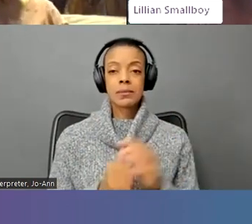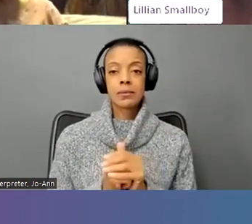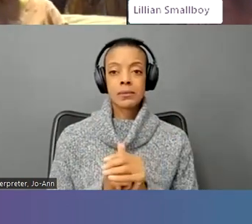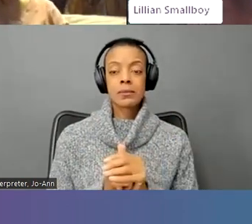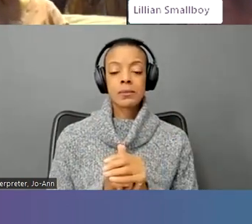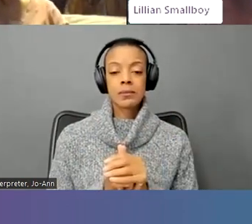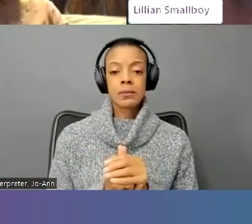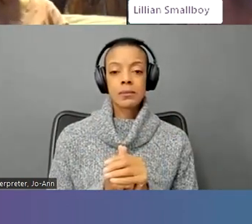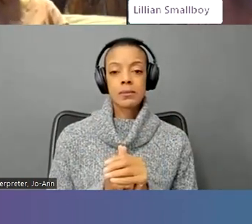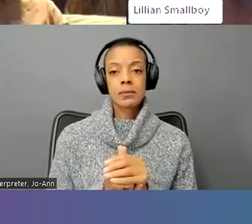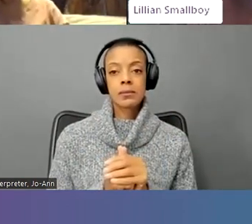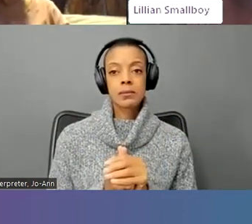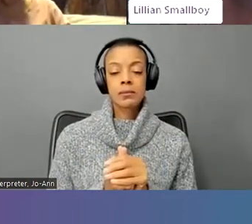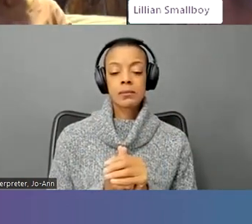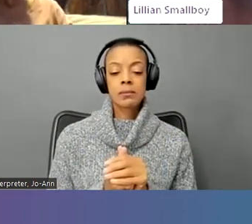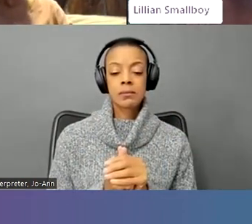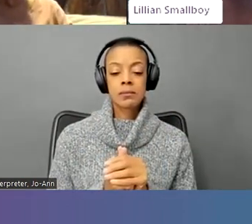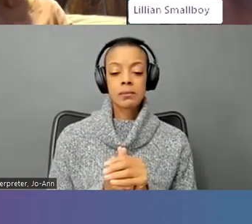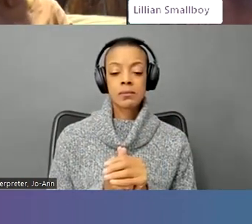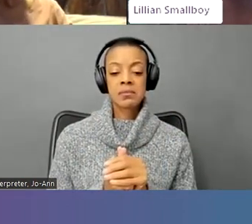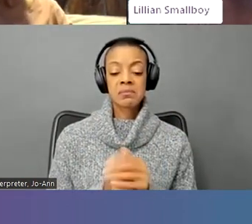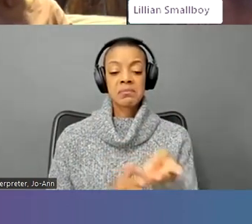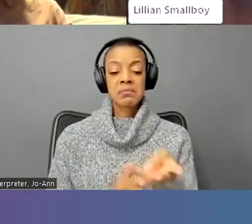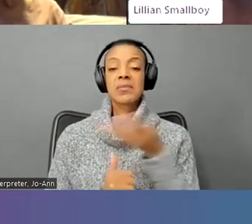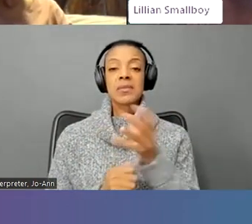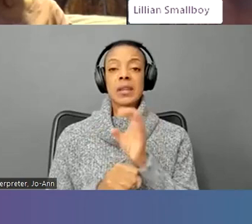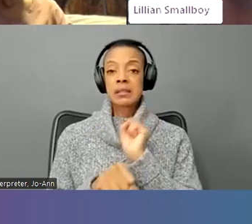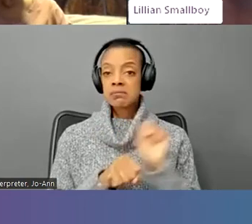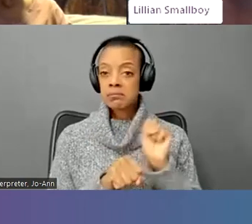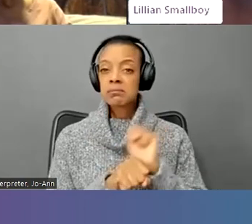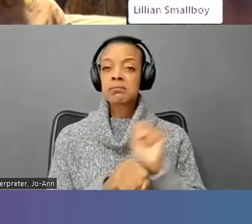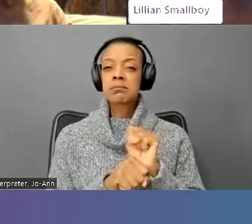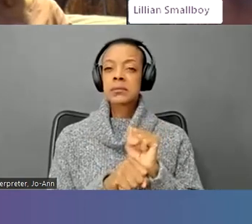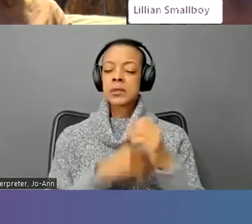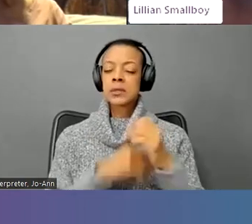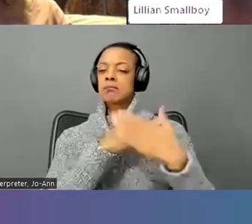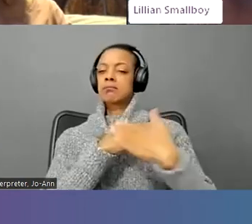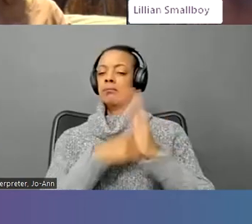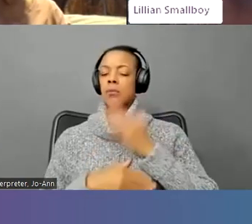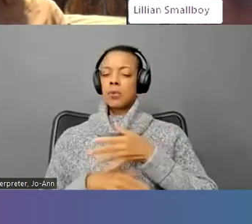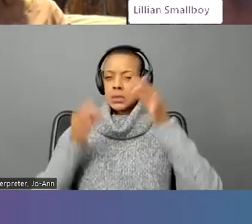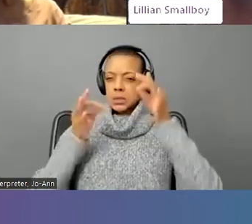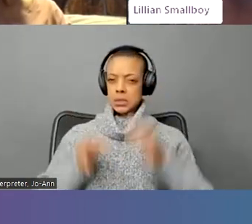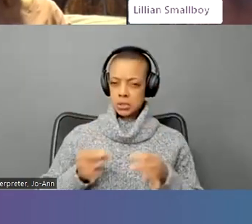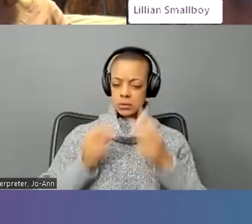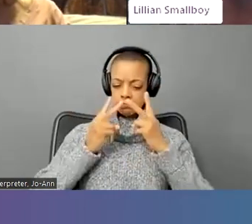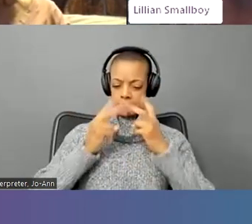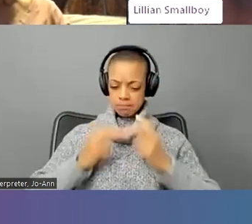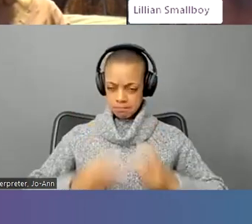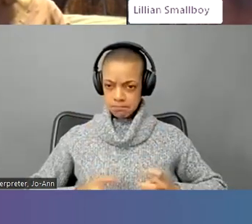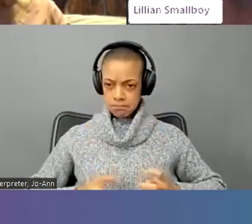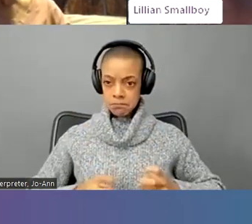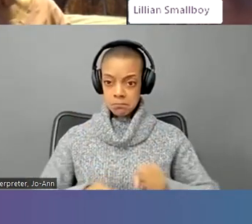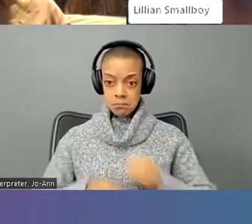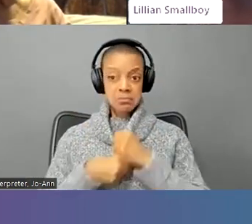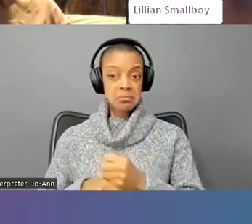us, you know, to really think about our decision-making, because we can make good decisions or we can